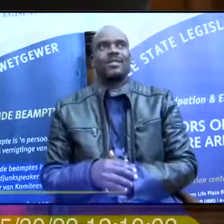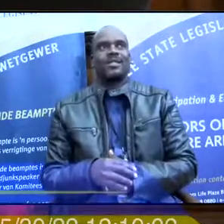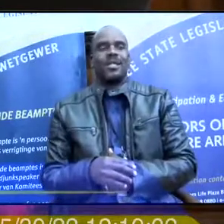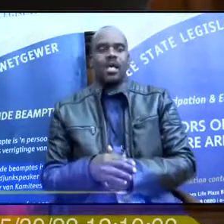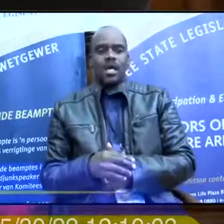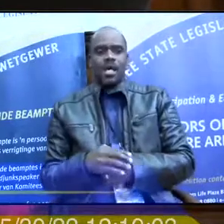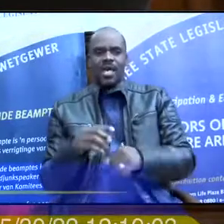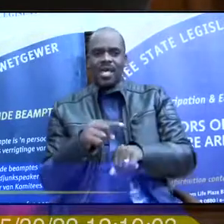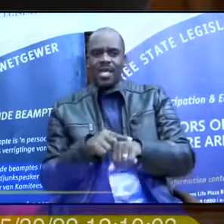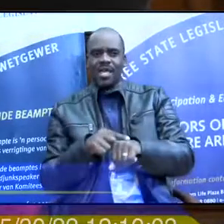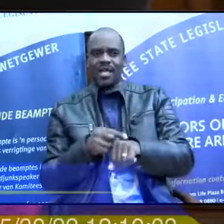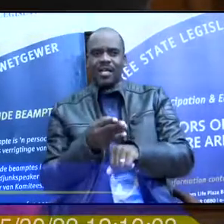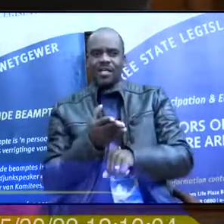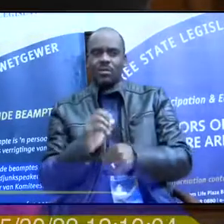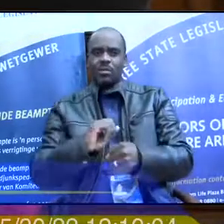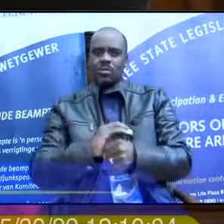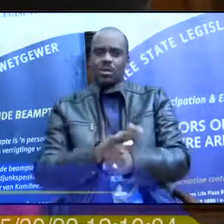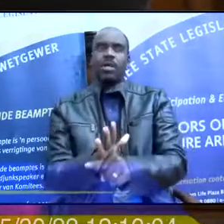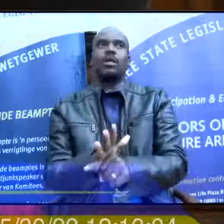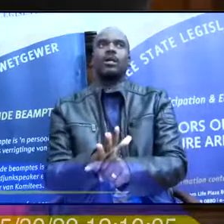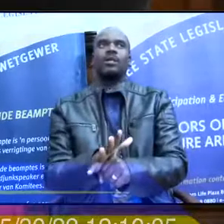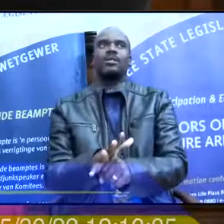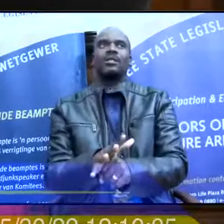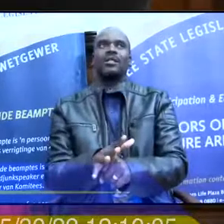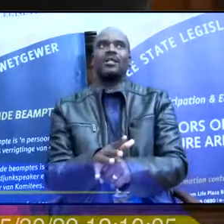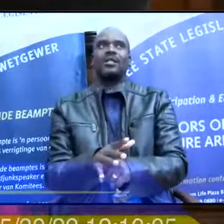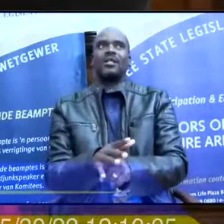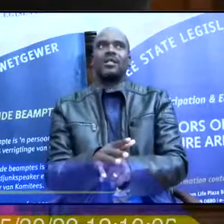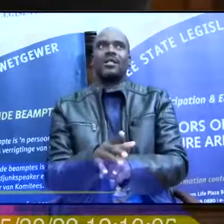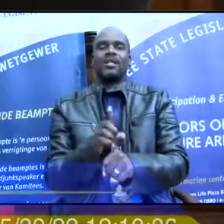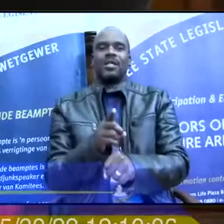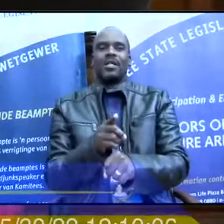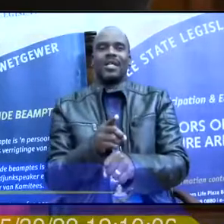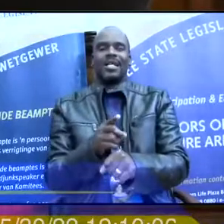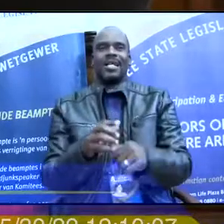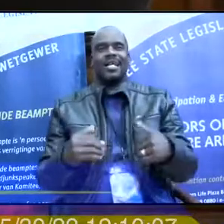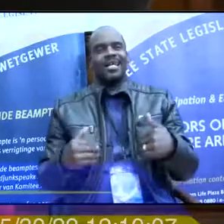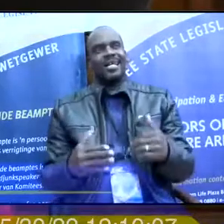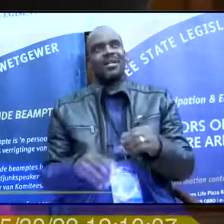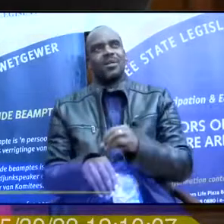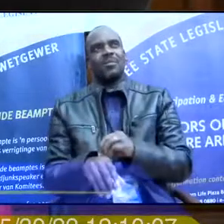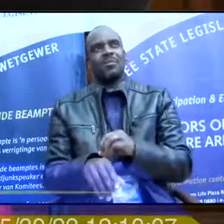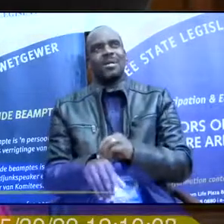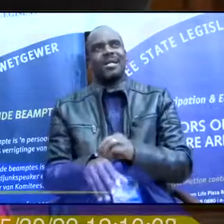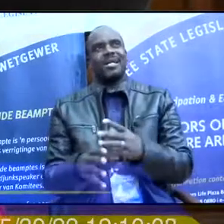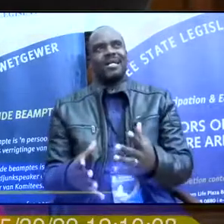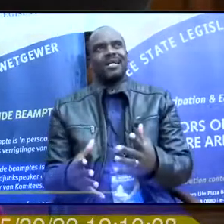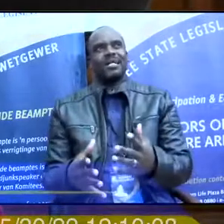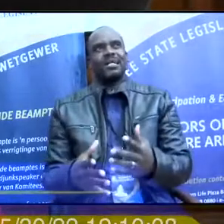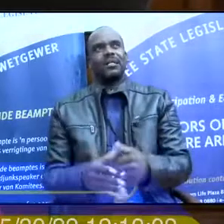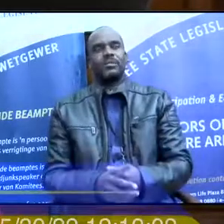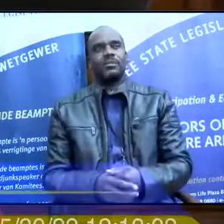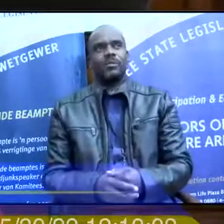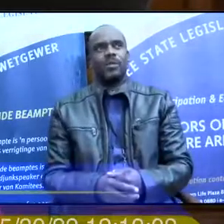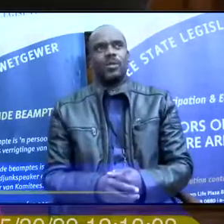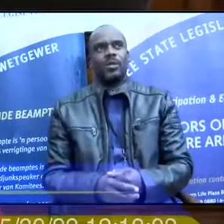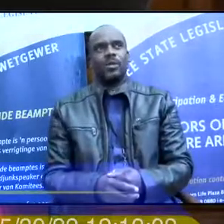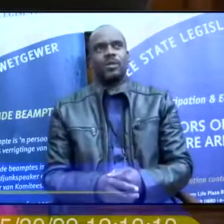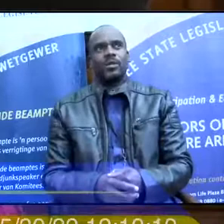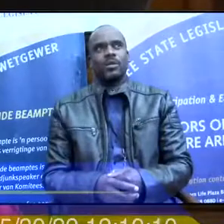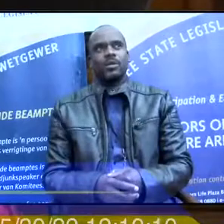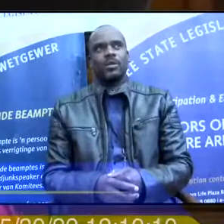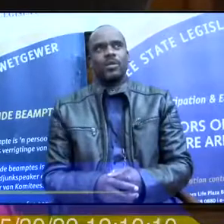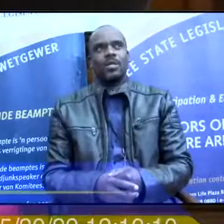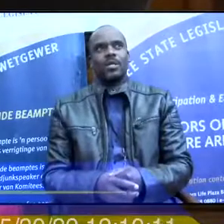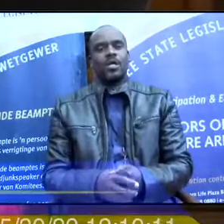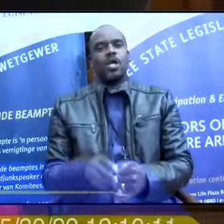this coffee 19 pandemic regulations which have been in place there